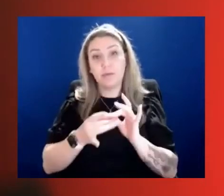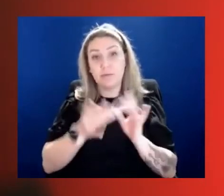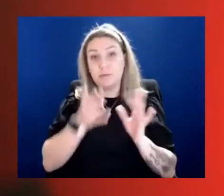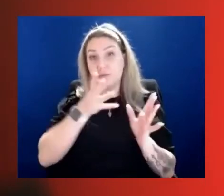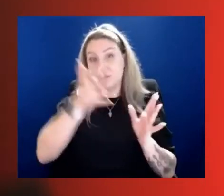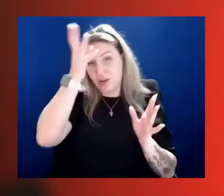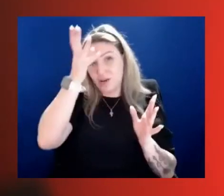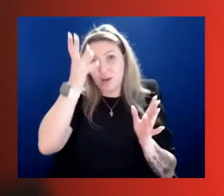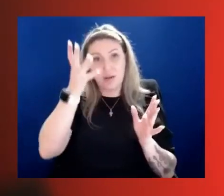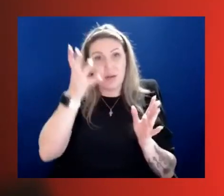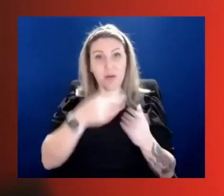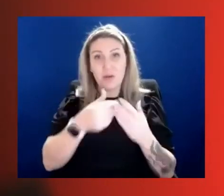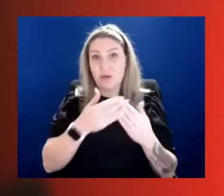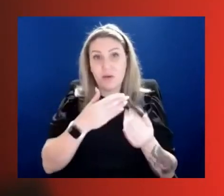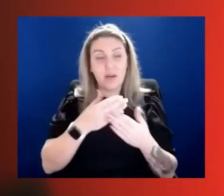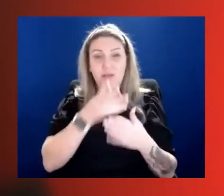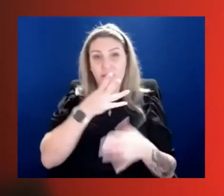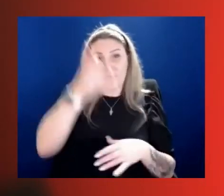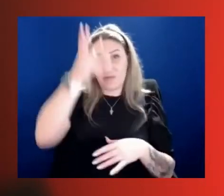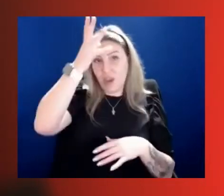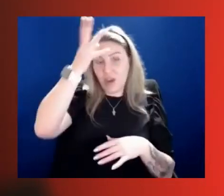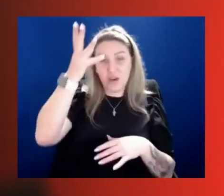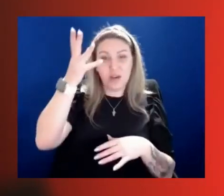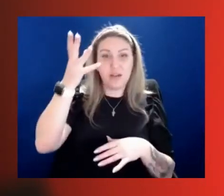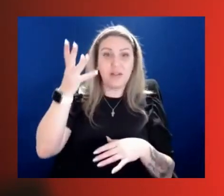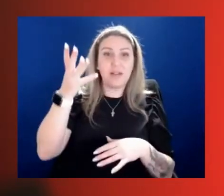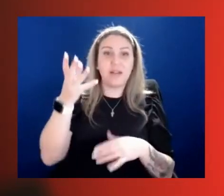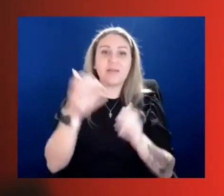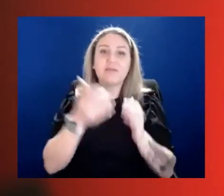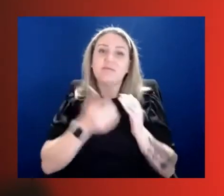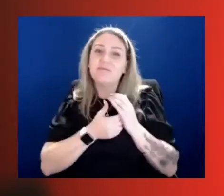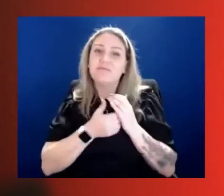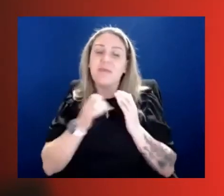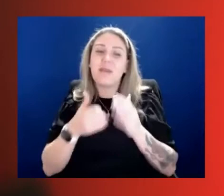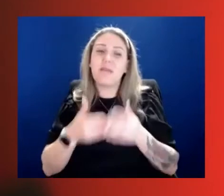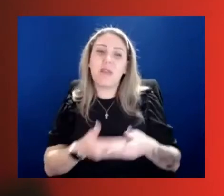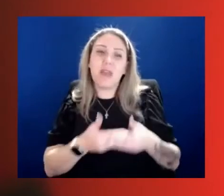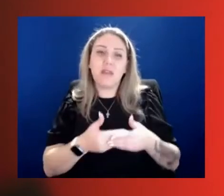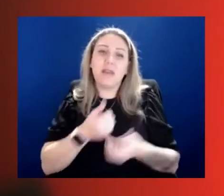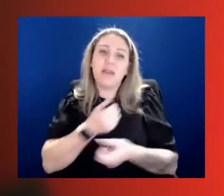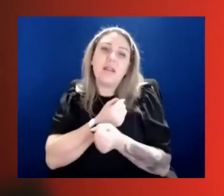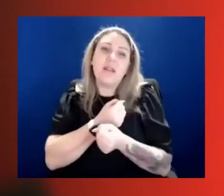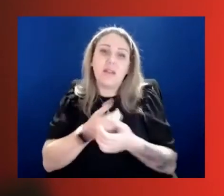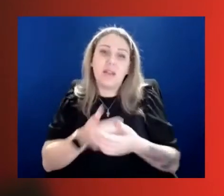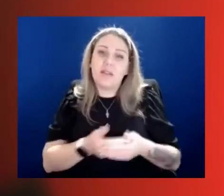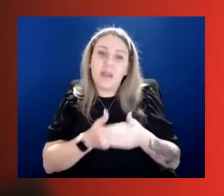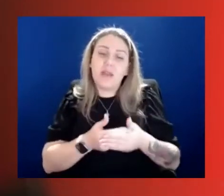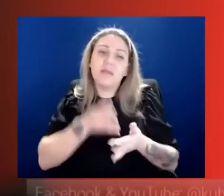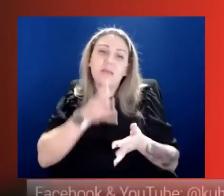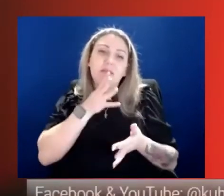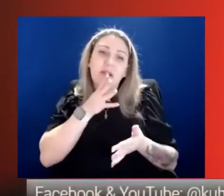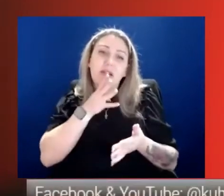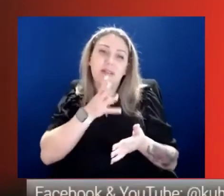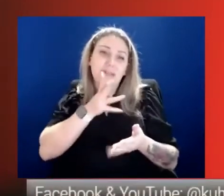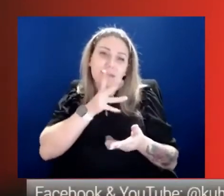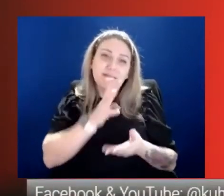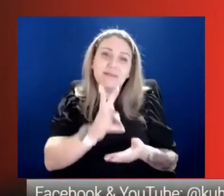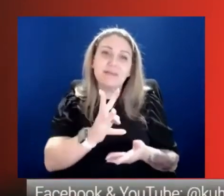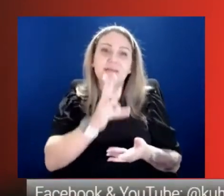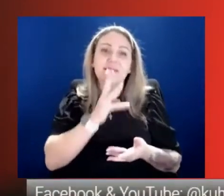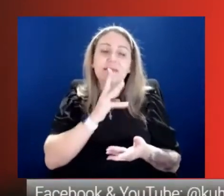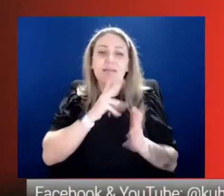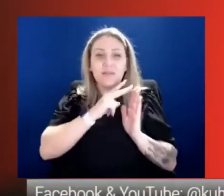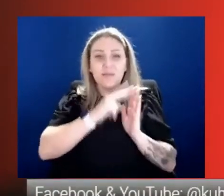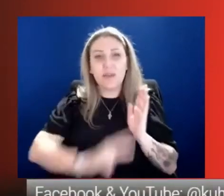parent happens to be, is snuggling that baby, loving that baby, talking, singing, reading to that baby,